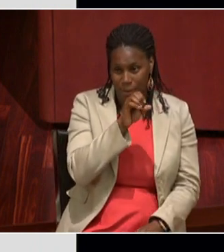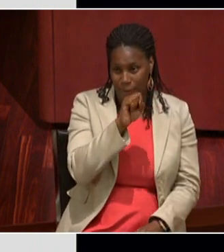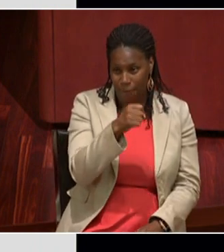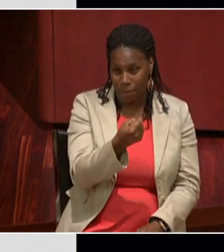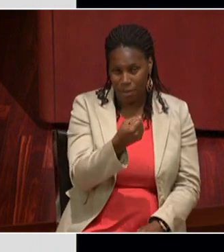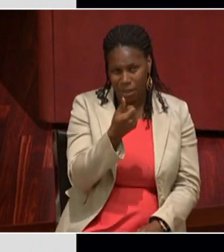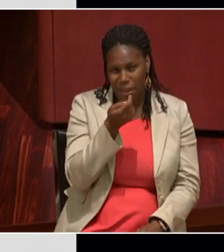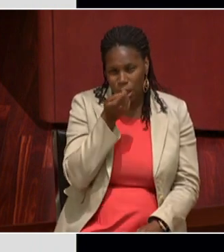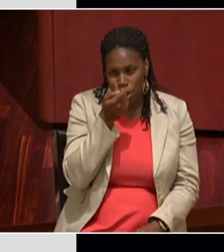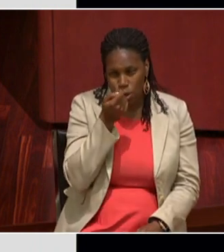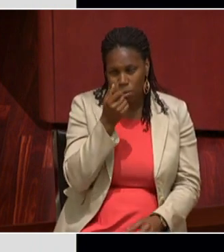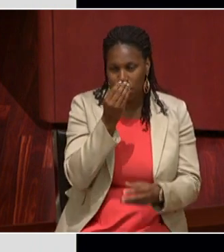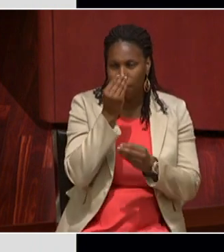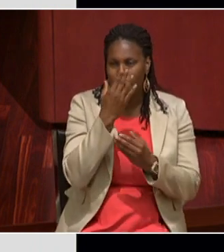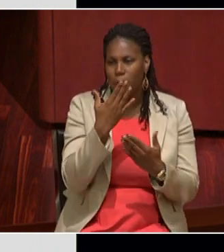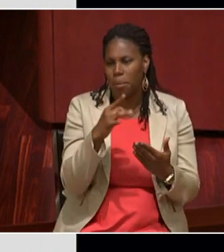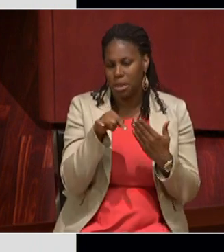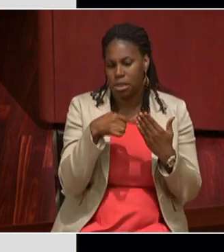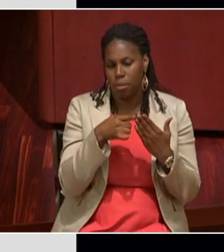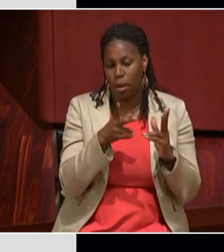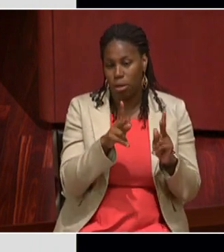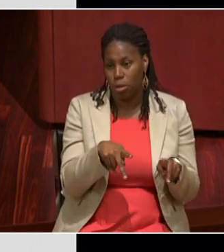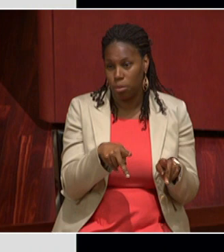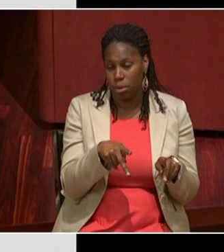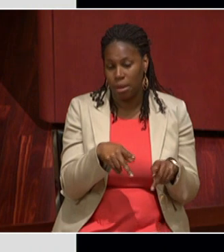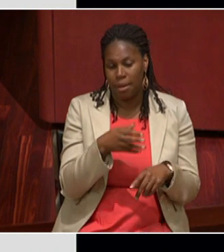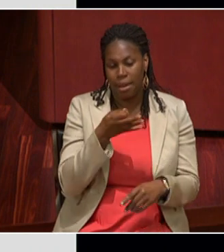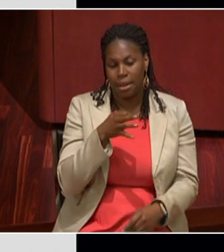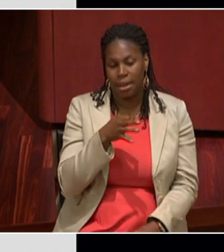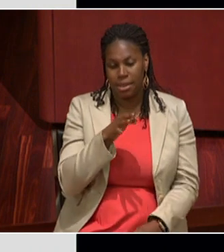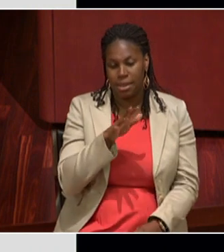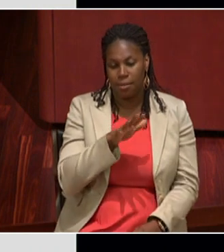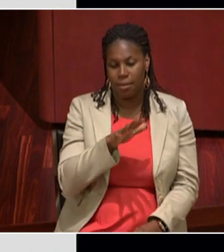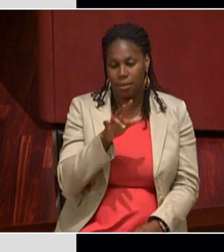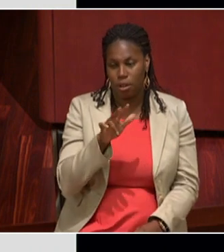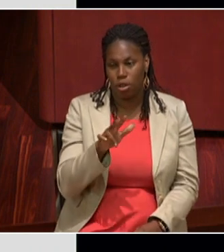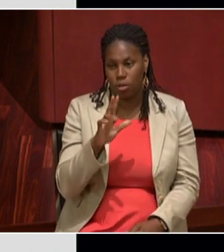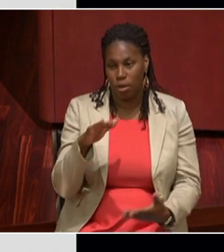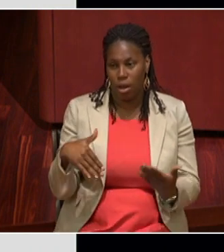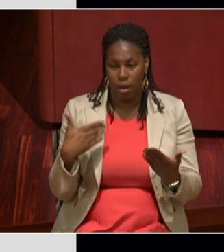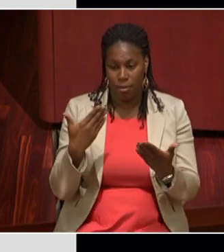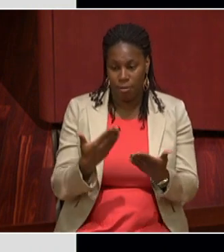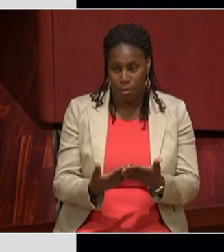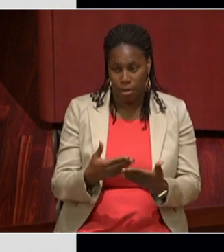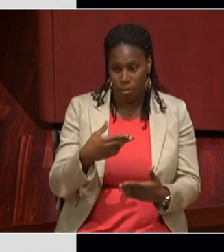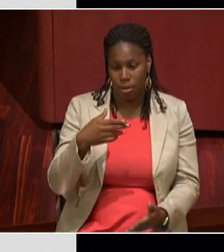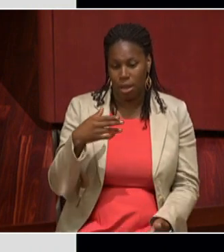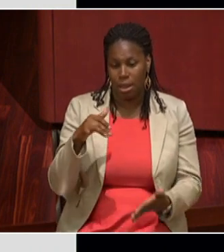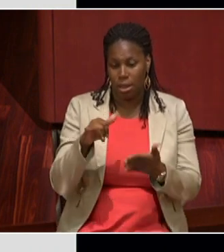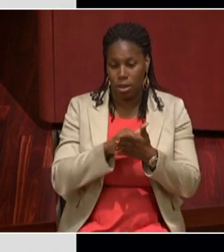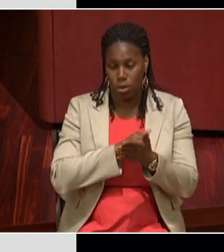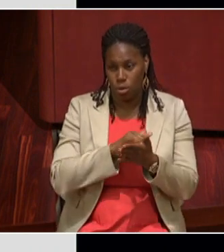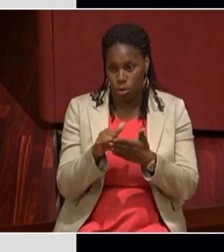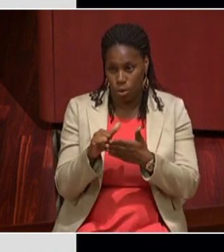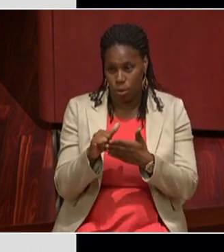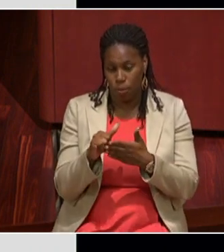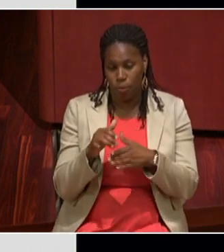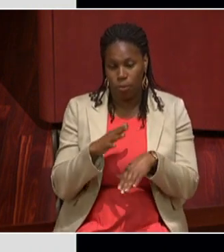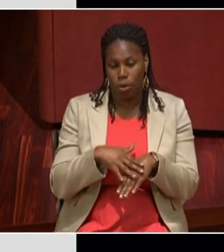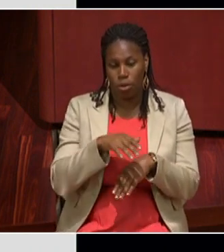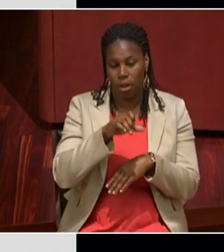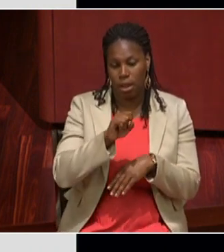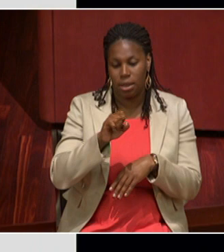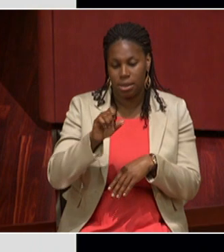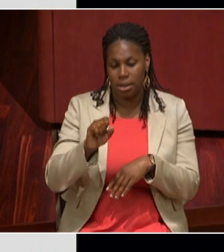about the passenger. We have a 1953 arrival at the Port of New York on the SS